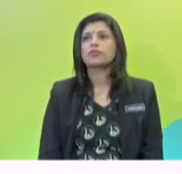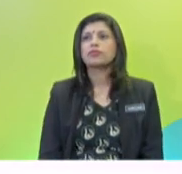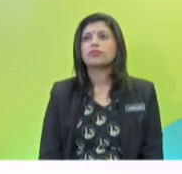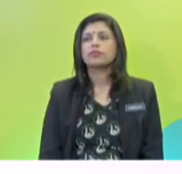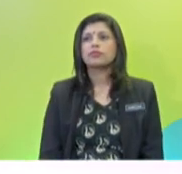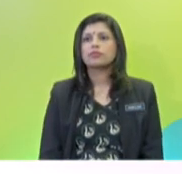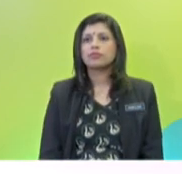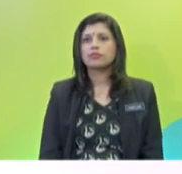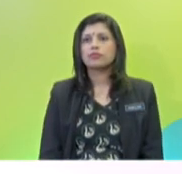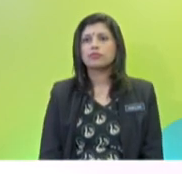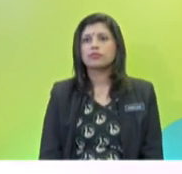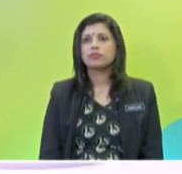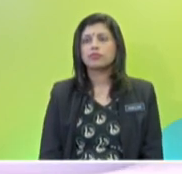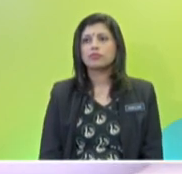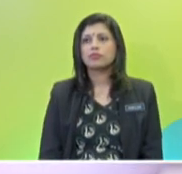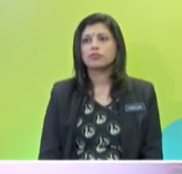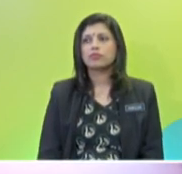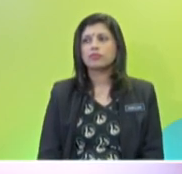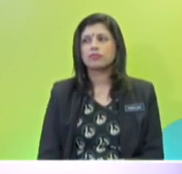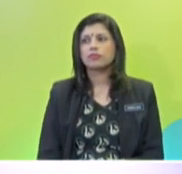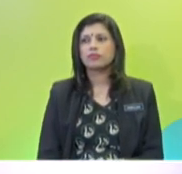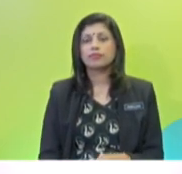Okay, let's check the answer. Very good, good